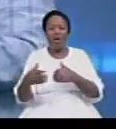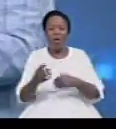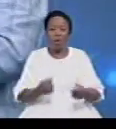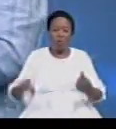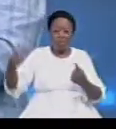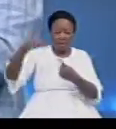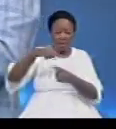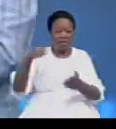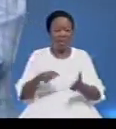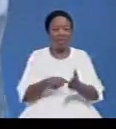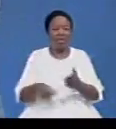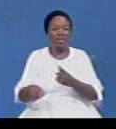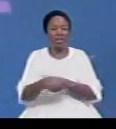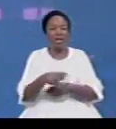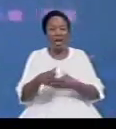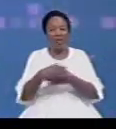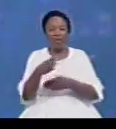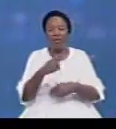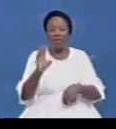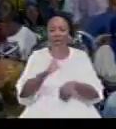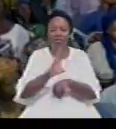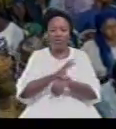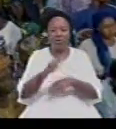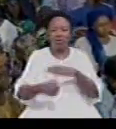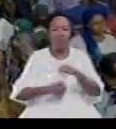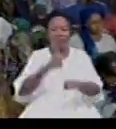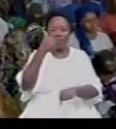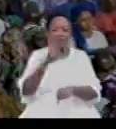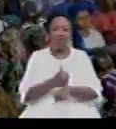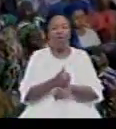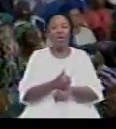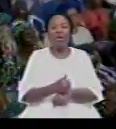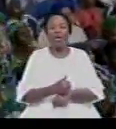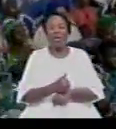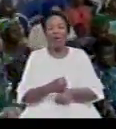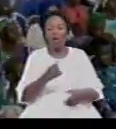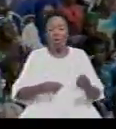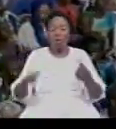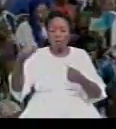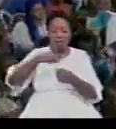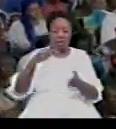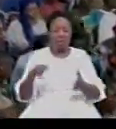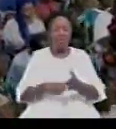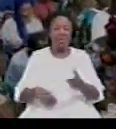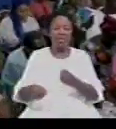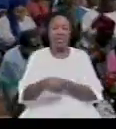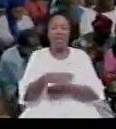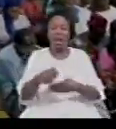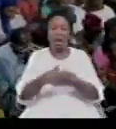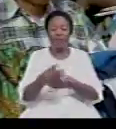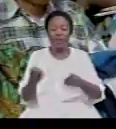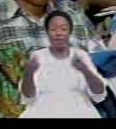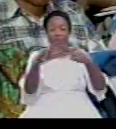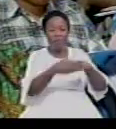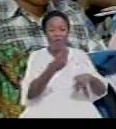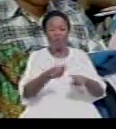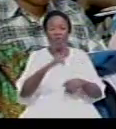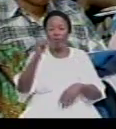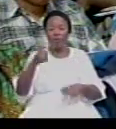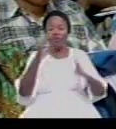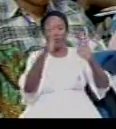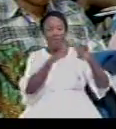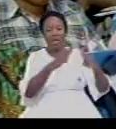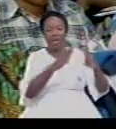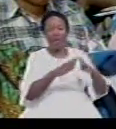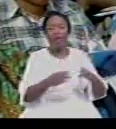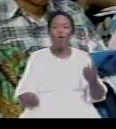church confirmation, unto this day, after returning from Jerusalem, unto this